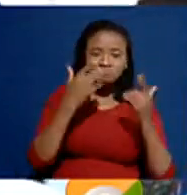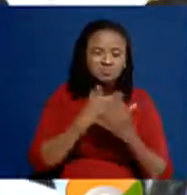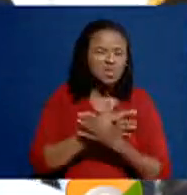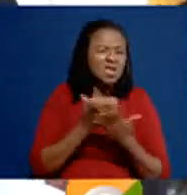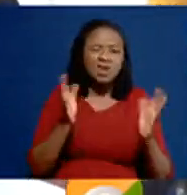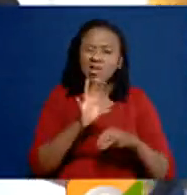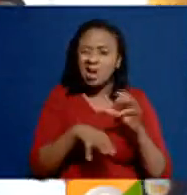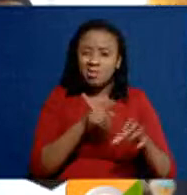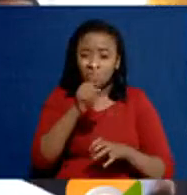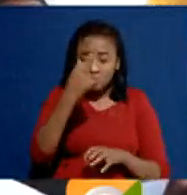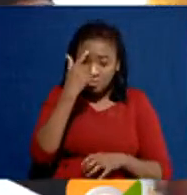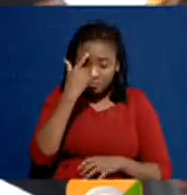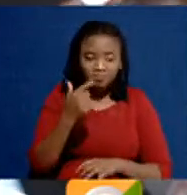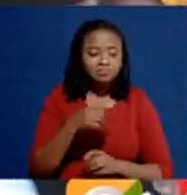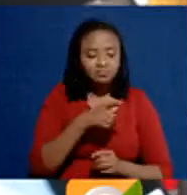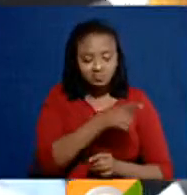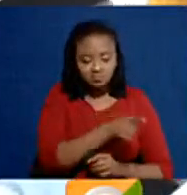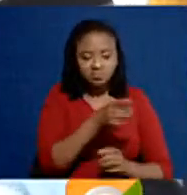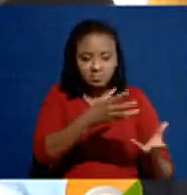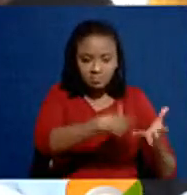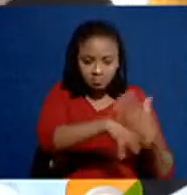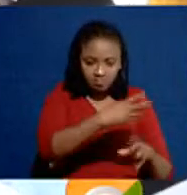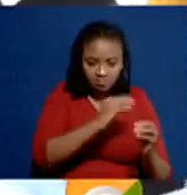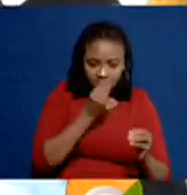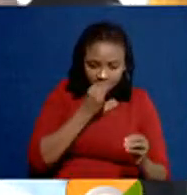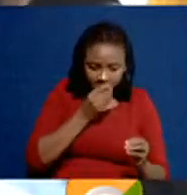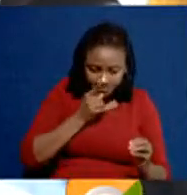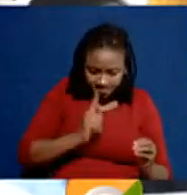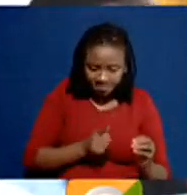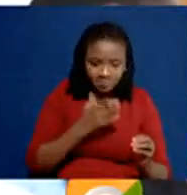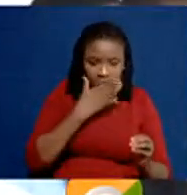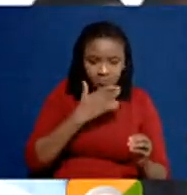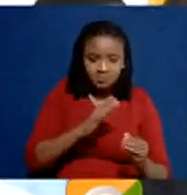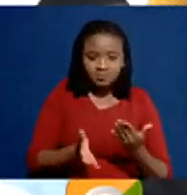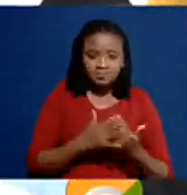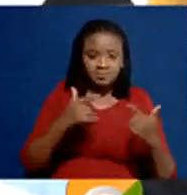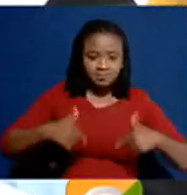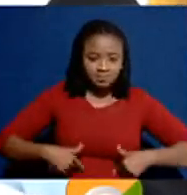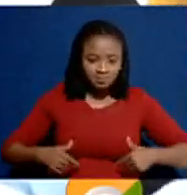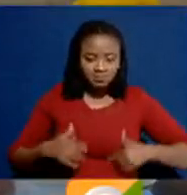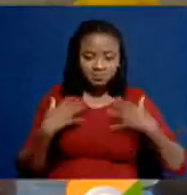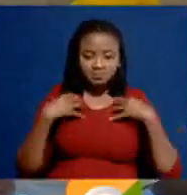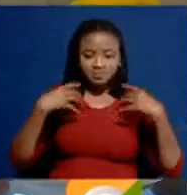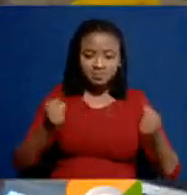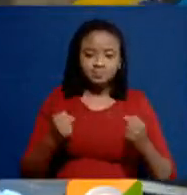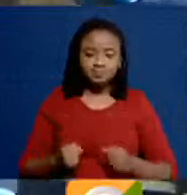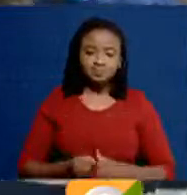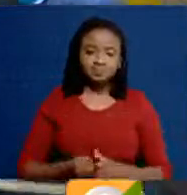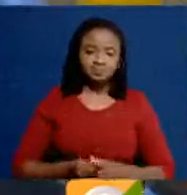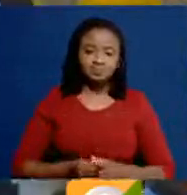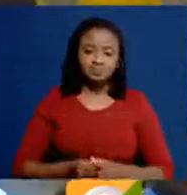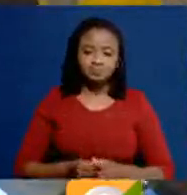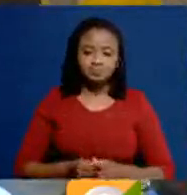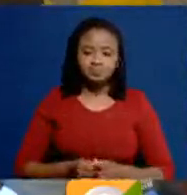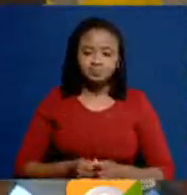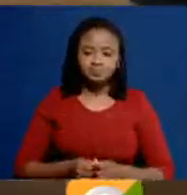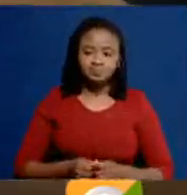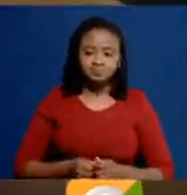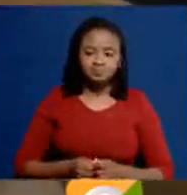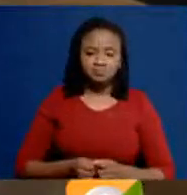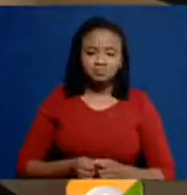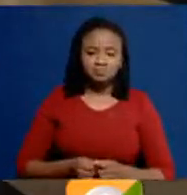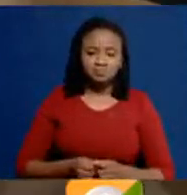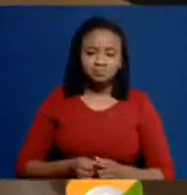you can think of, which is a very good product for their guts and also their healthy systems. Quite a number